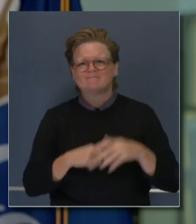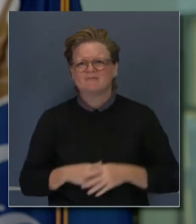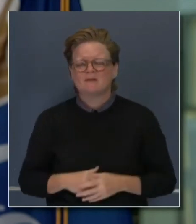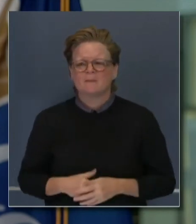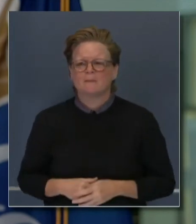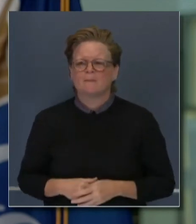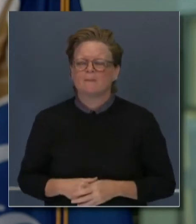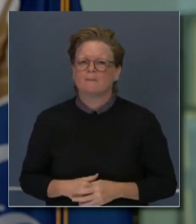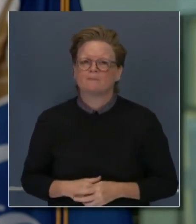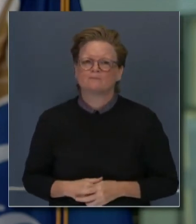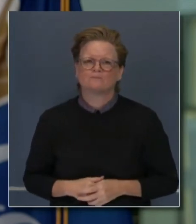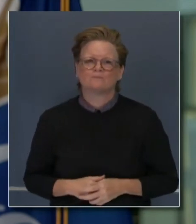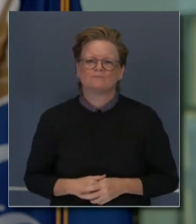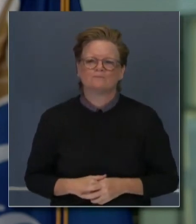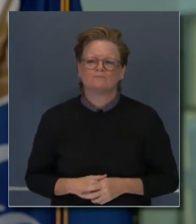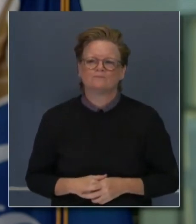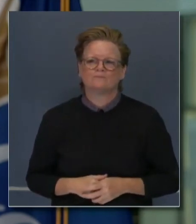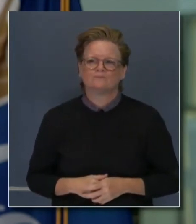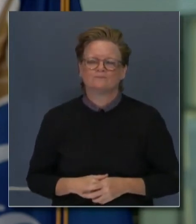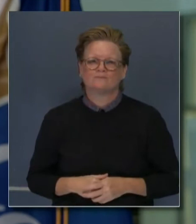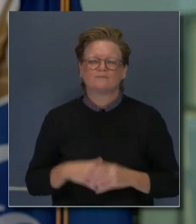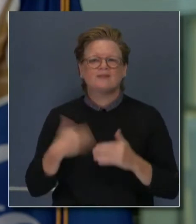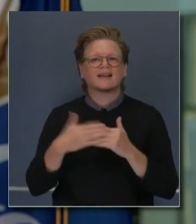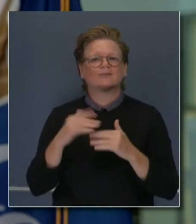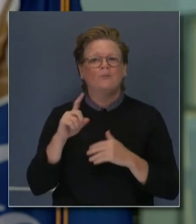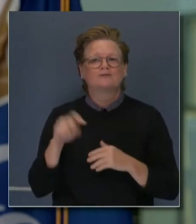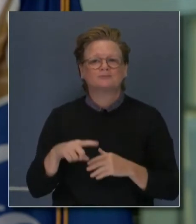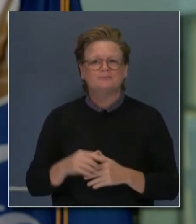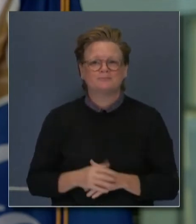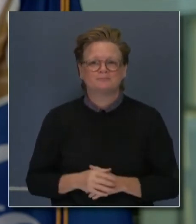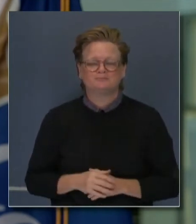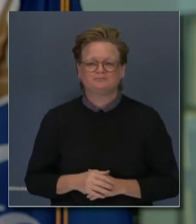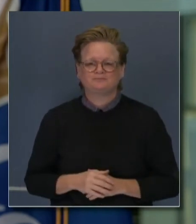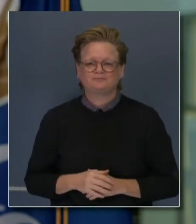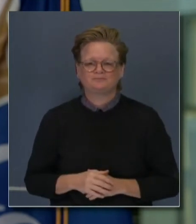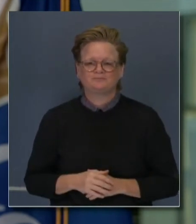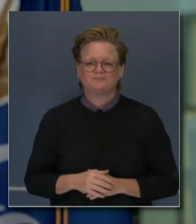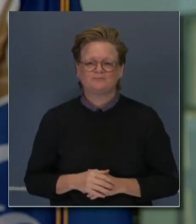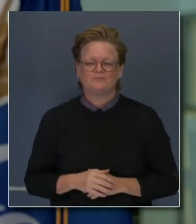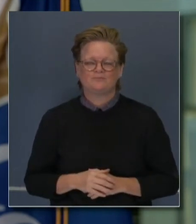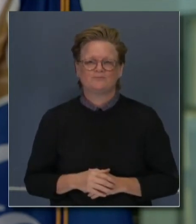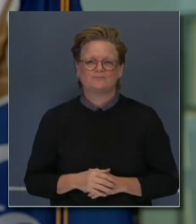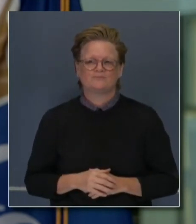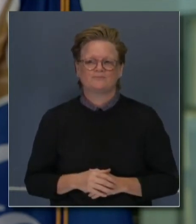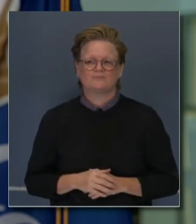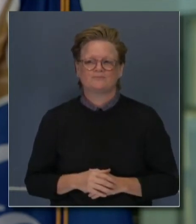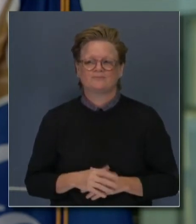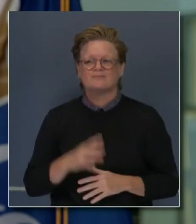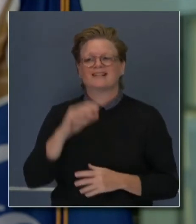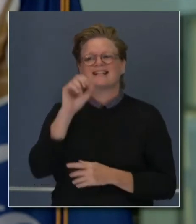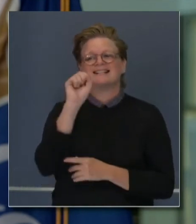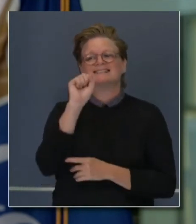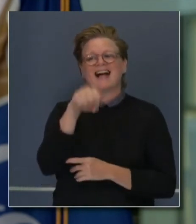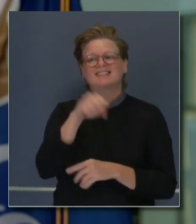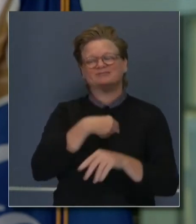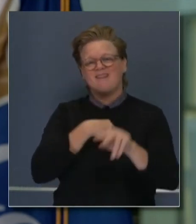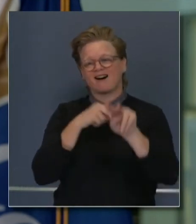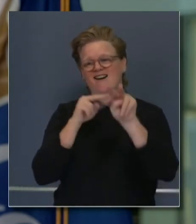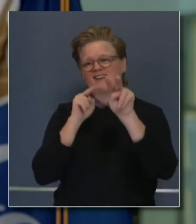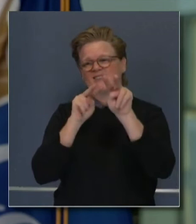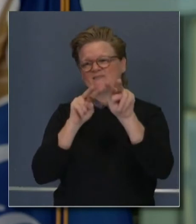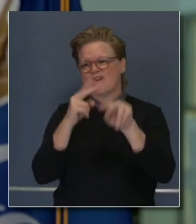Thank you so much for taking my question. I've been looking through the new website while we've been waiting here, and for San Diego